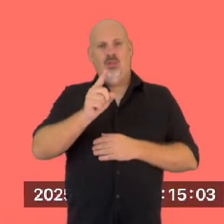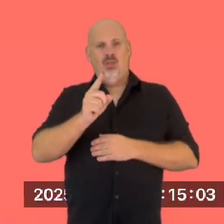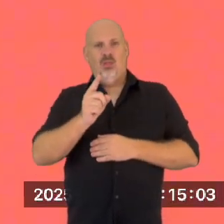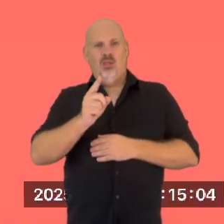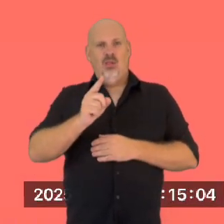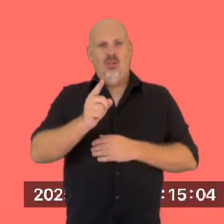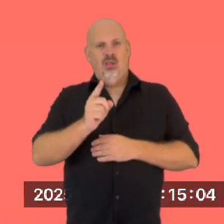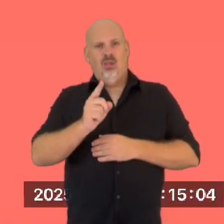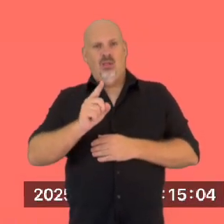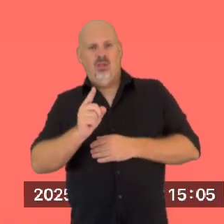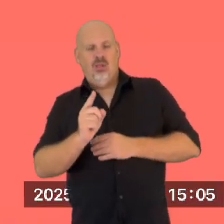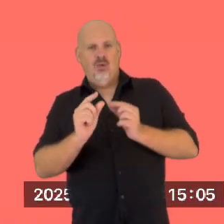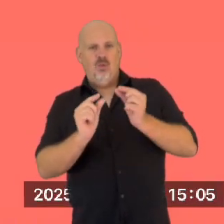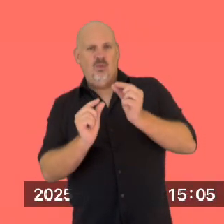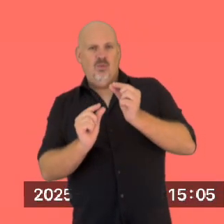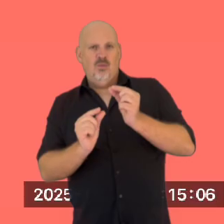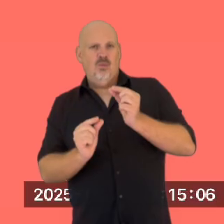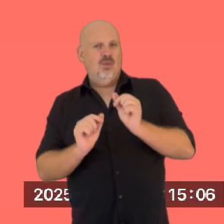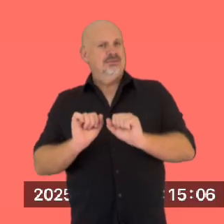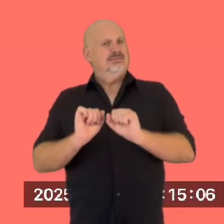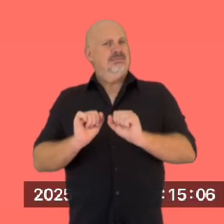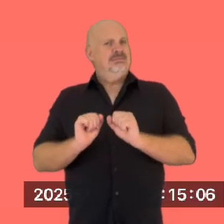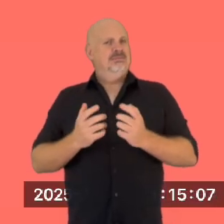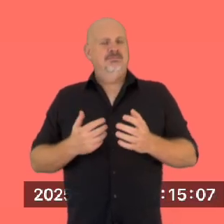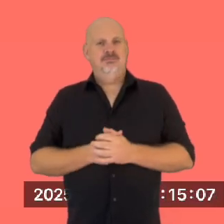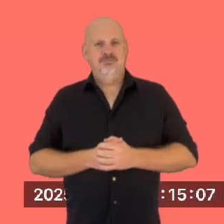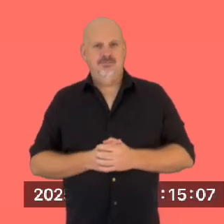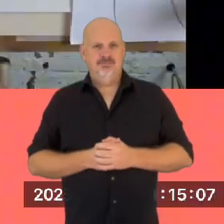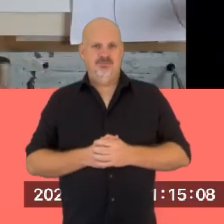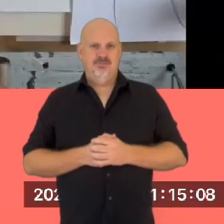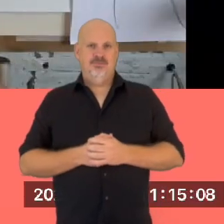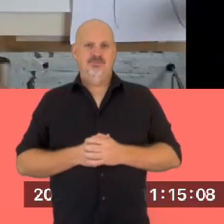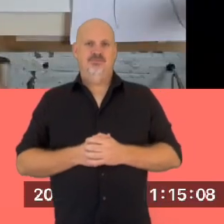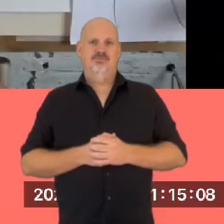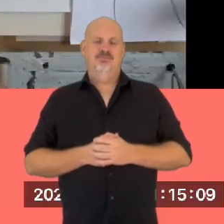got irregularity. And so